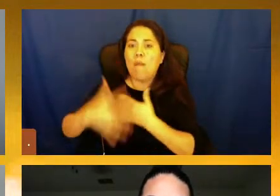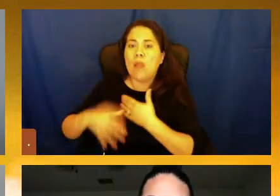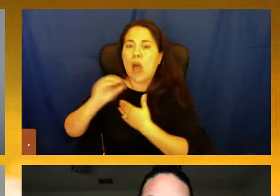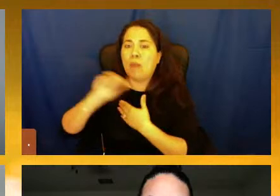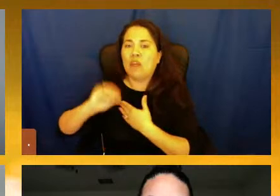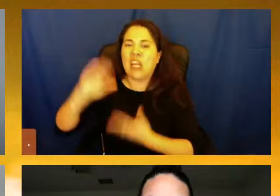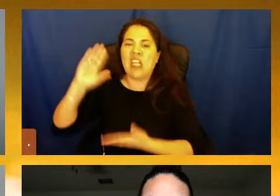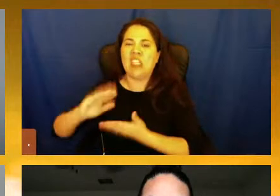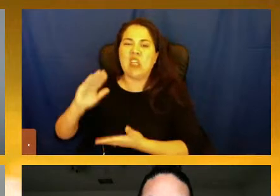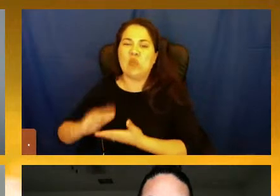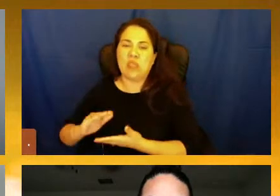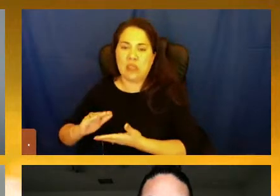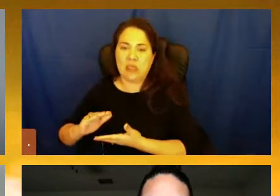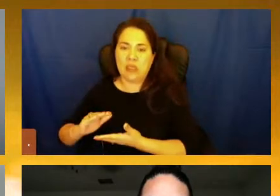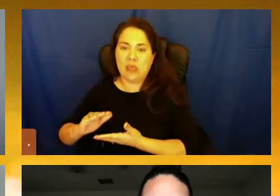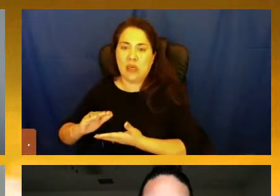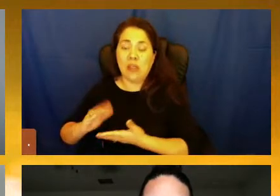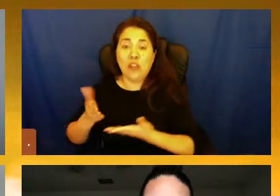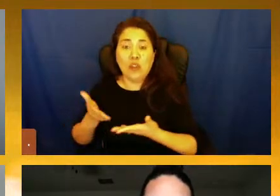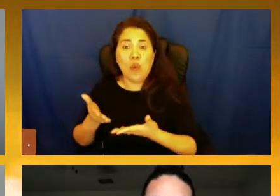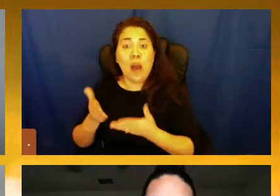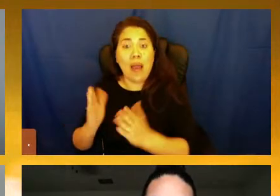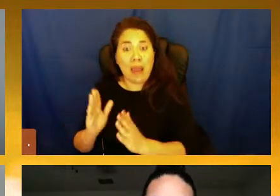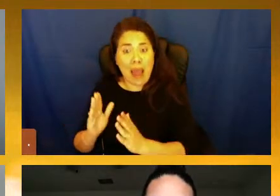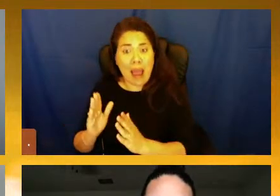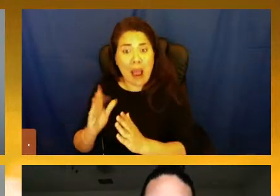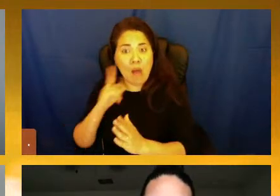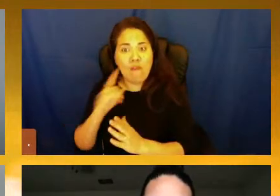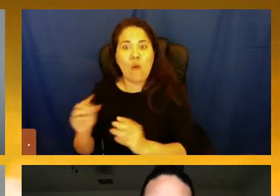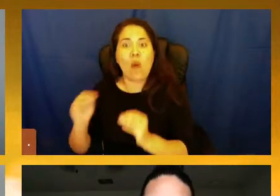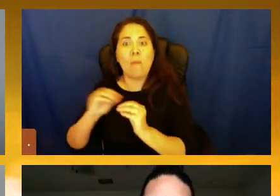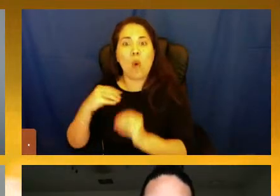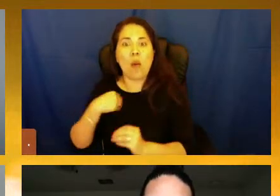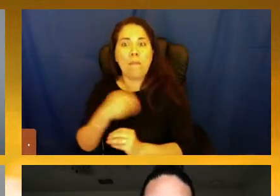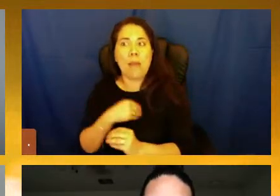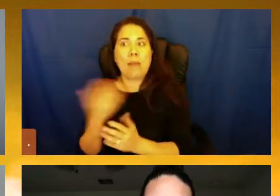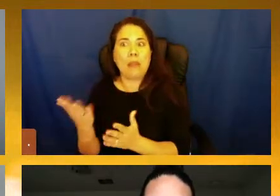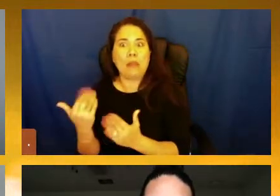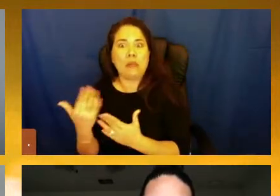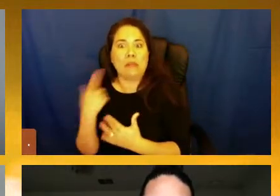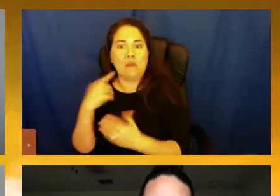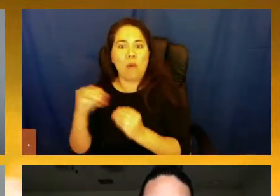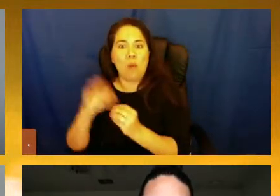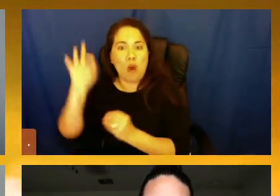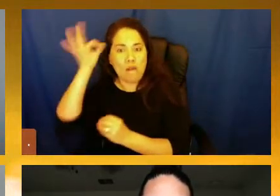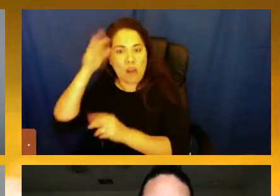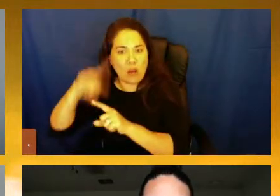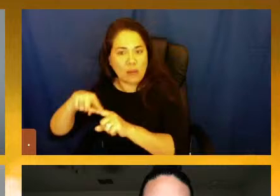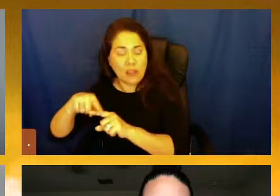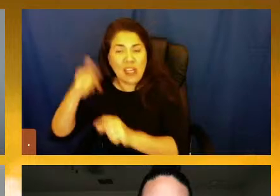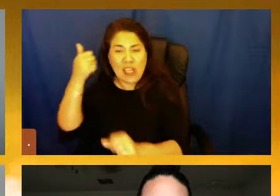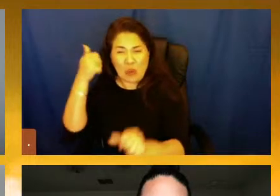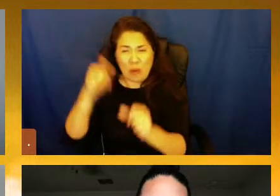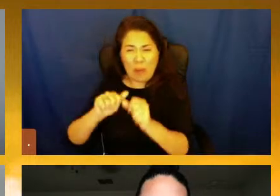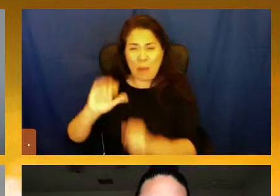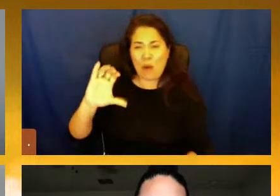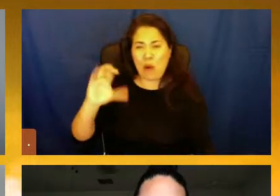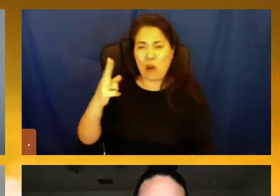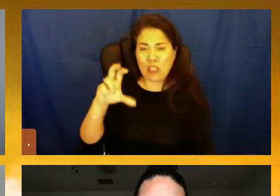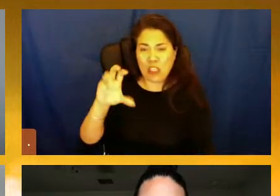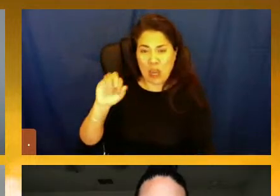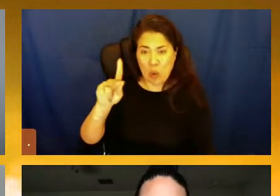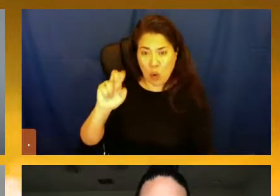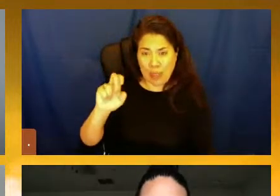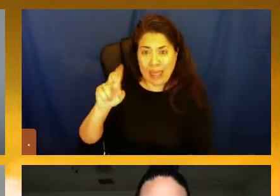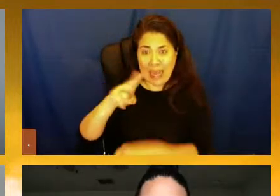decreases to allow for more membership. I mean, when you have the Cherokee Nation who just kicked out by